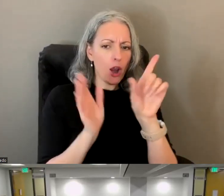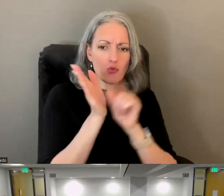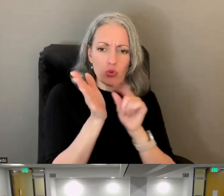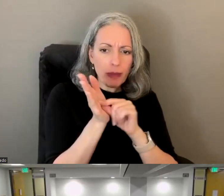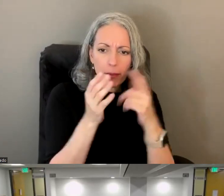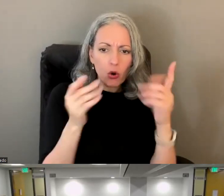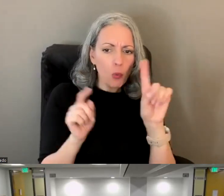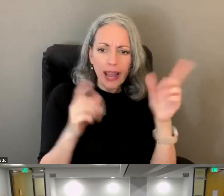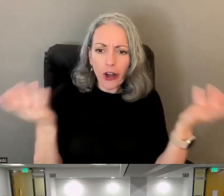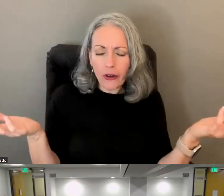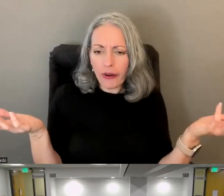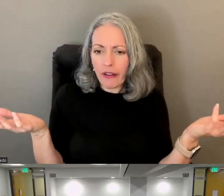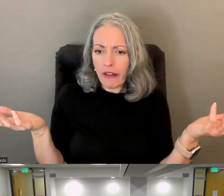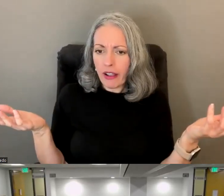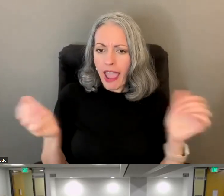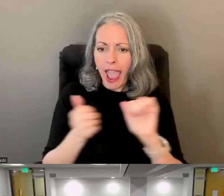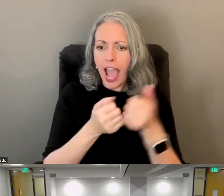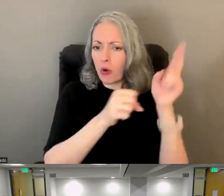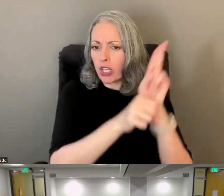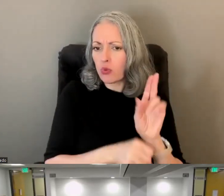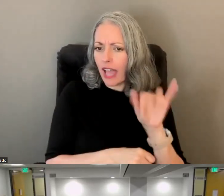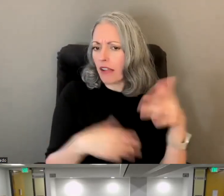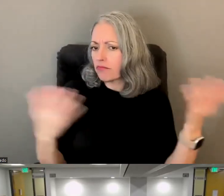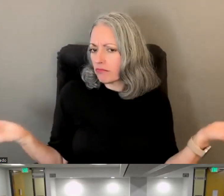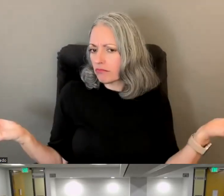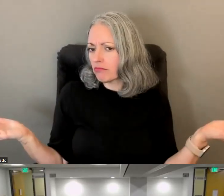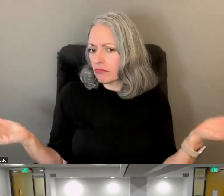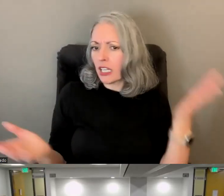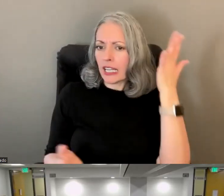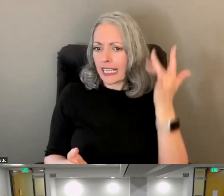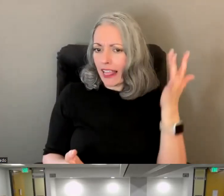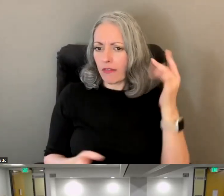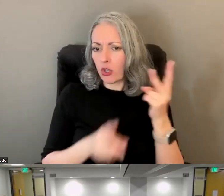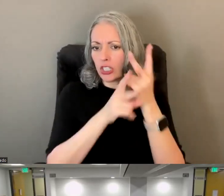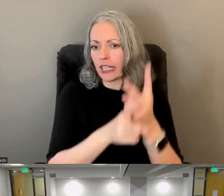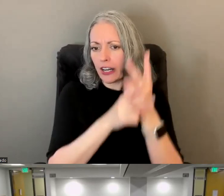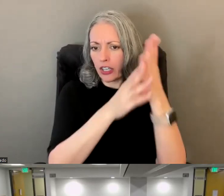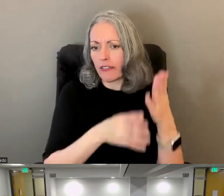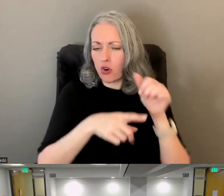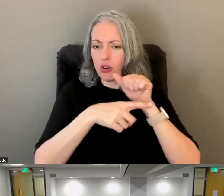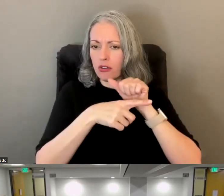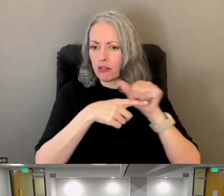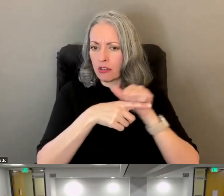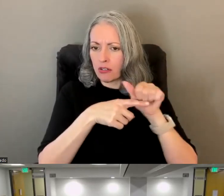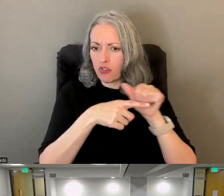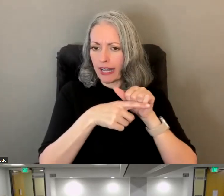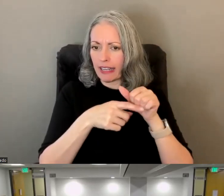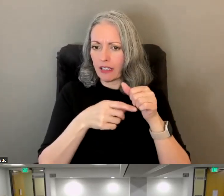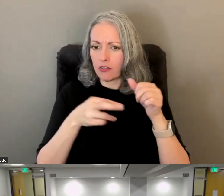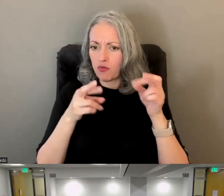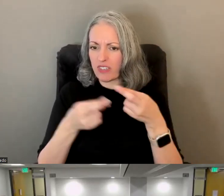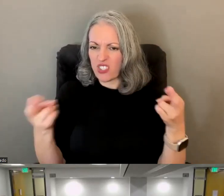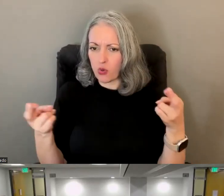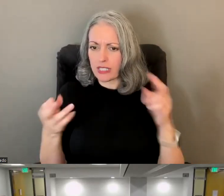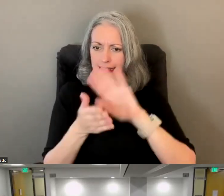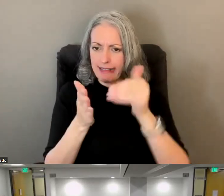going to be utilized through like California's caregiver resources centers?